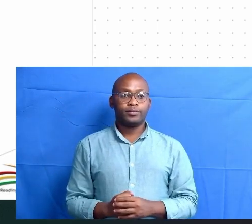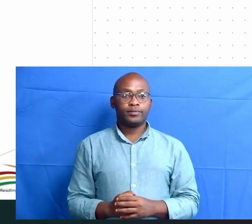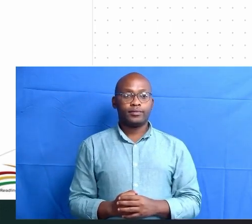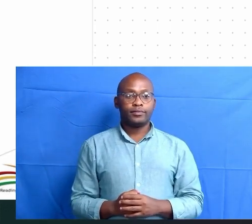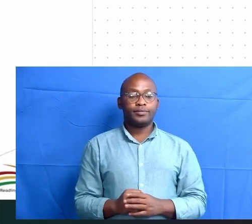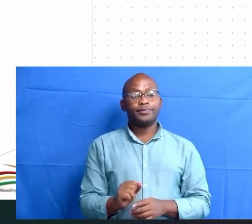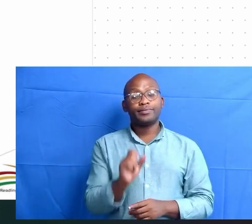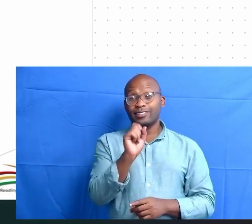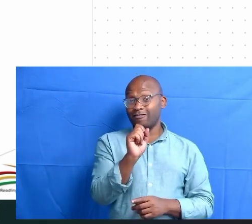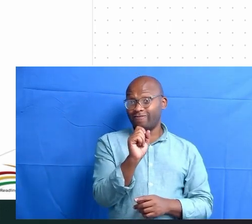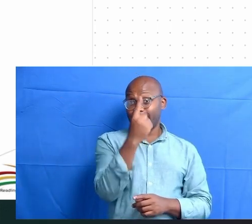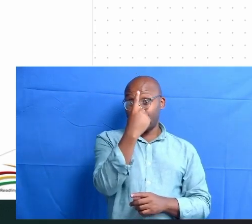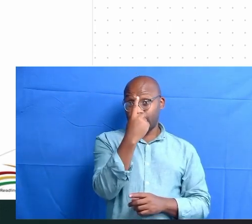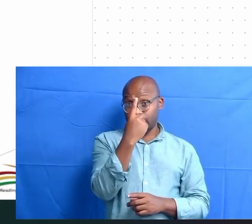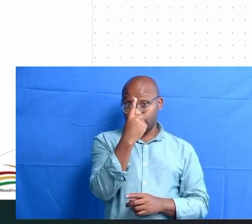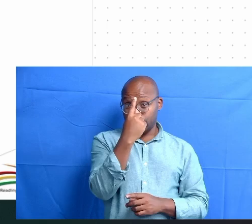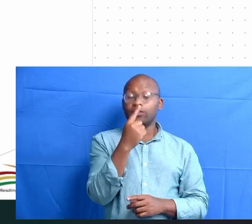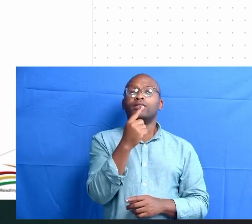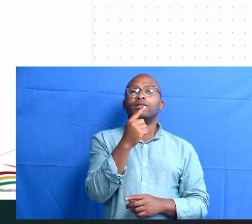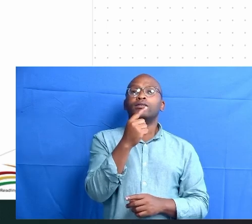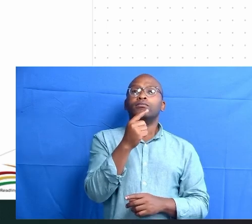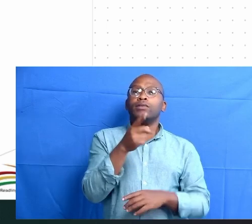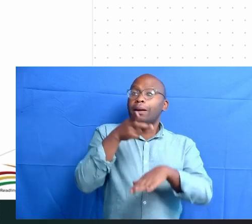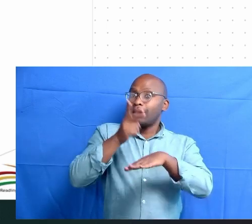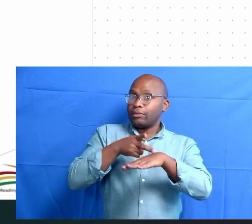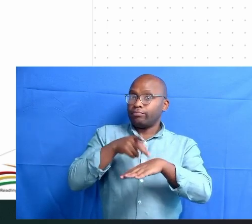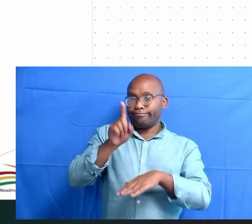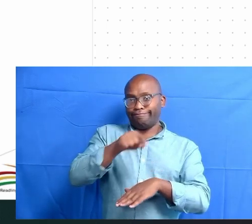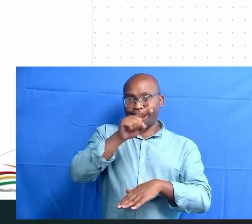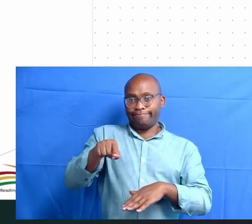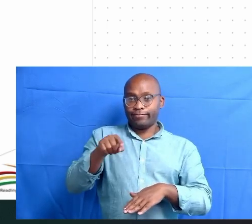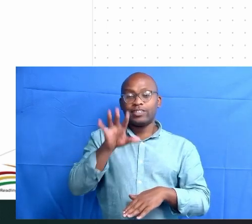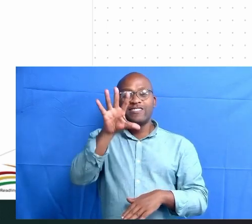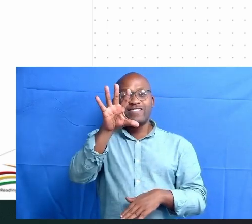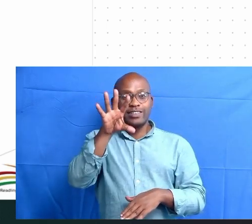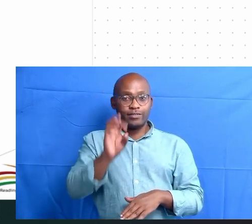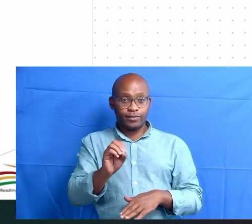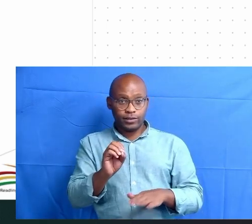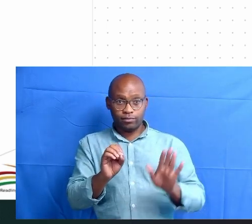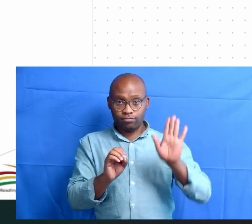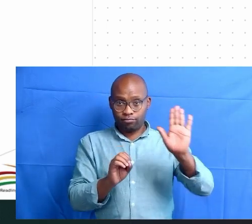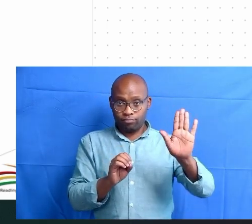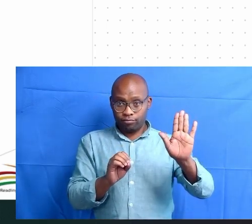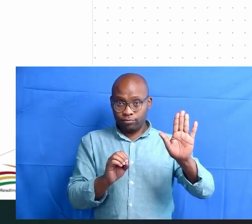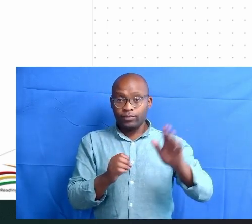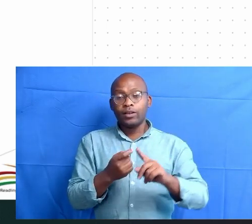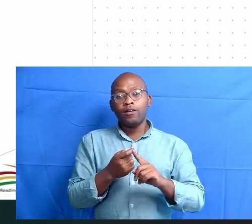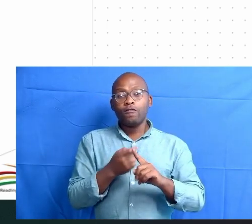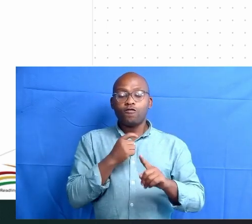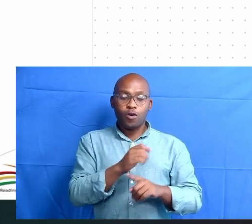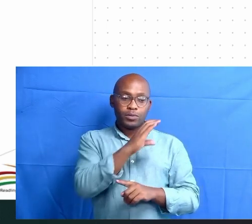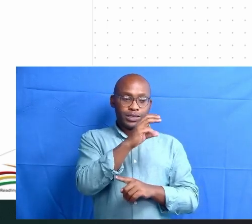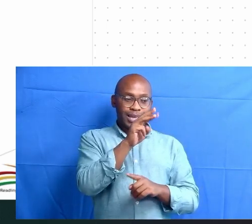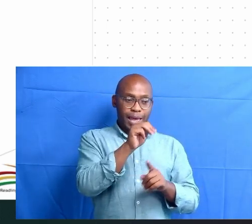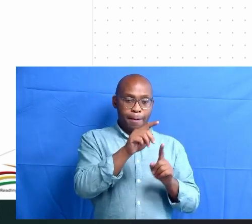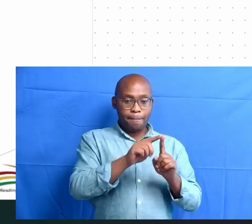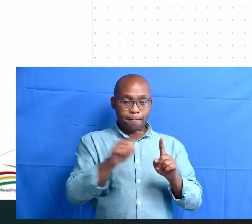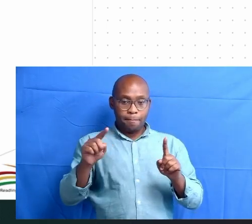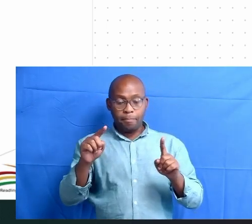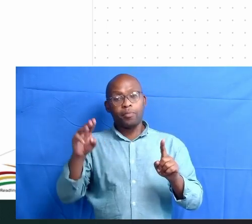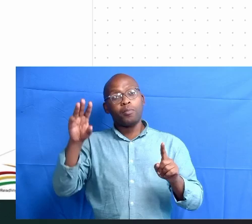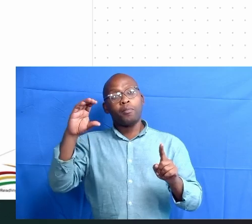The first, I will multiply by the scale factor, which is 50. Then from centimeters, it will become